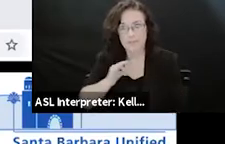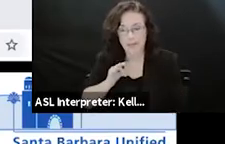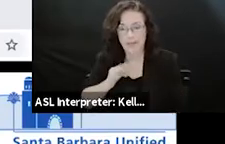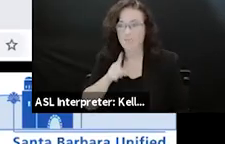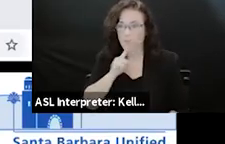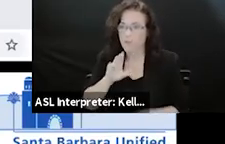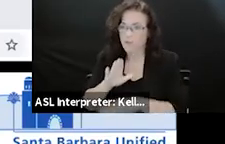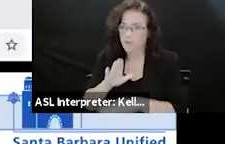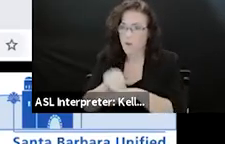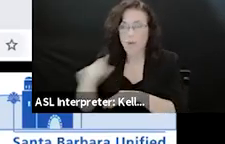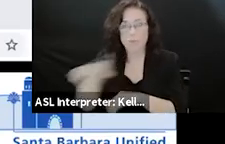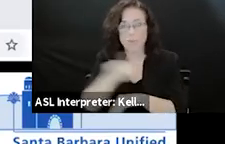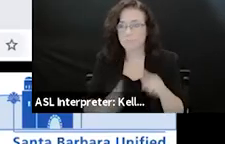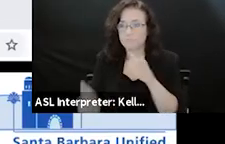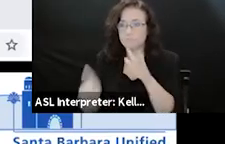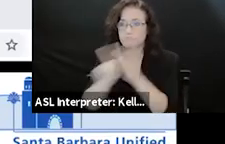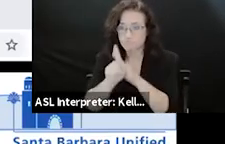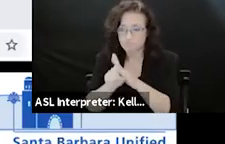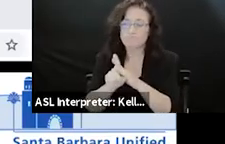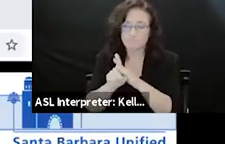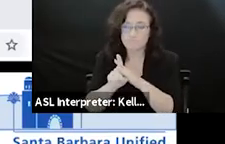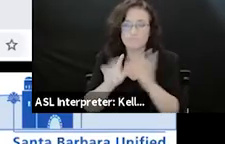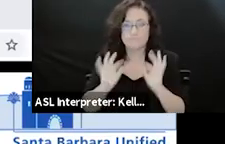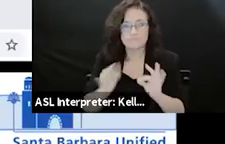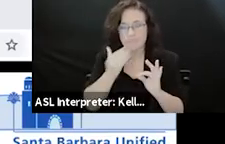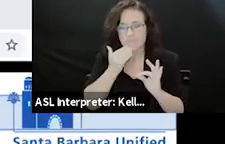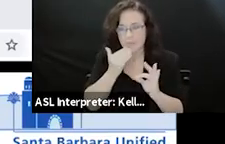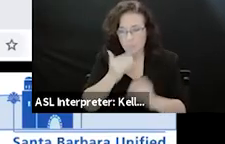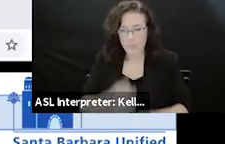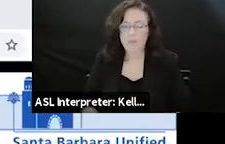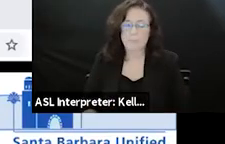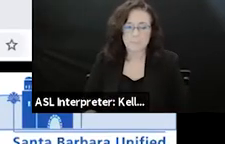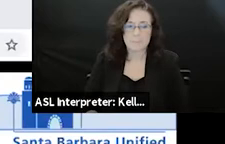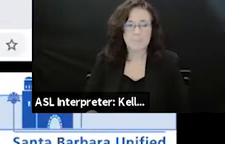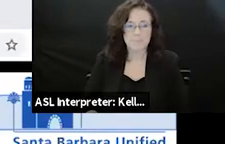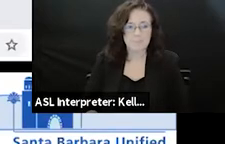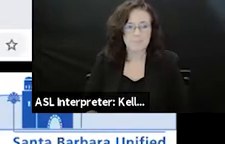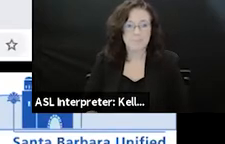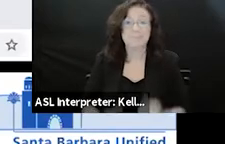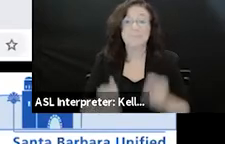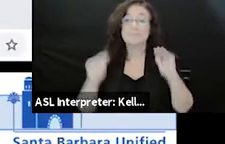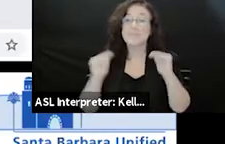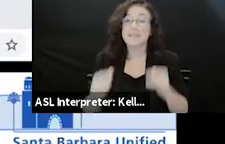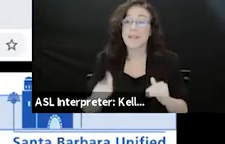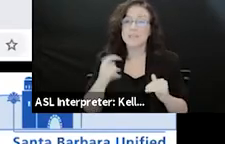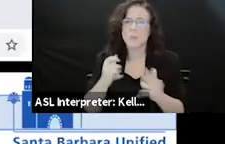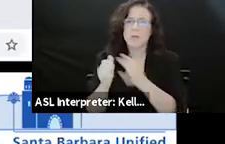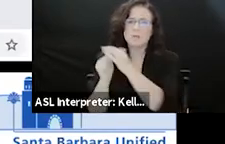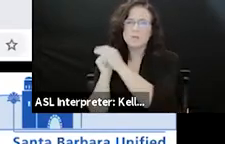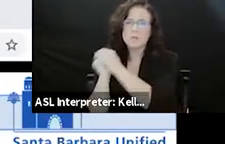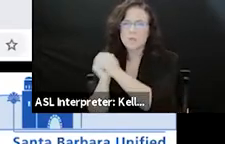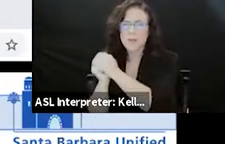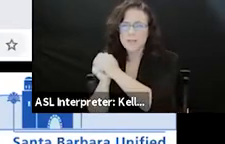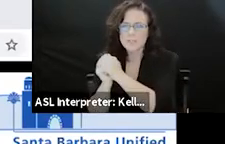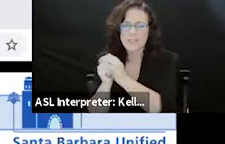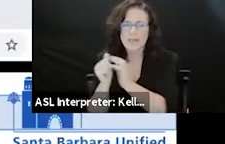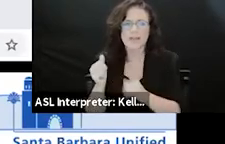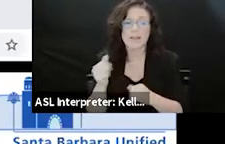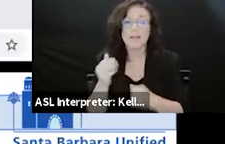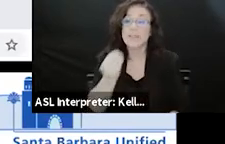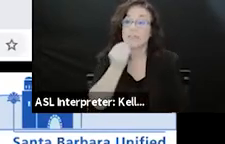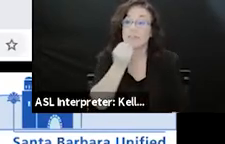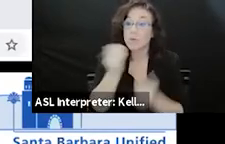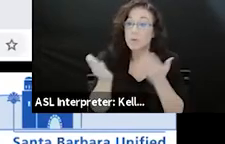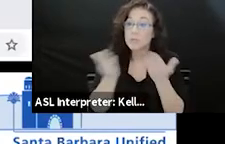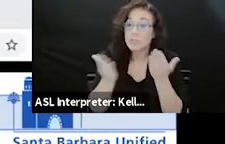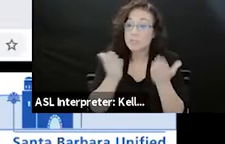student project next we also want to congratulate and thank the food services staff